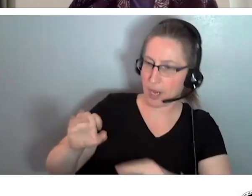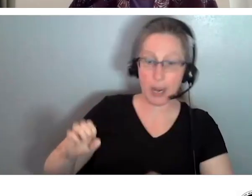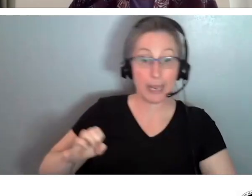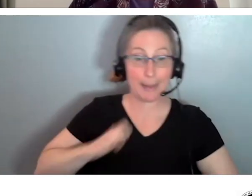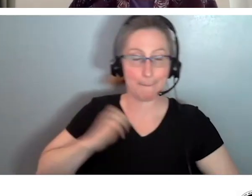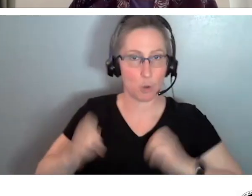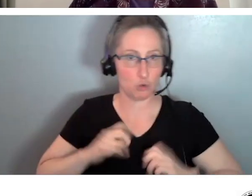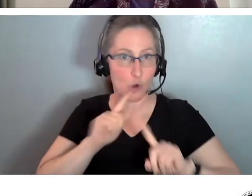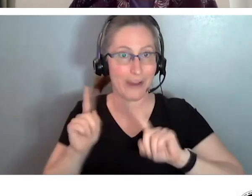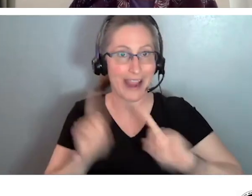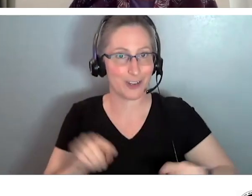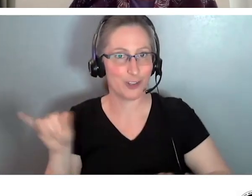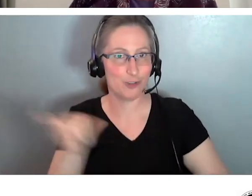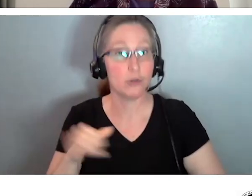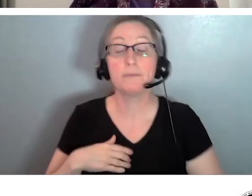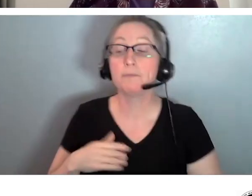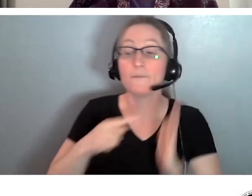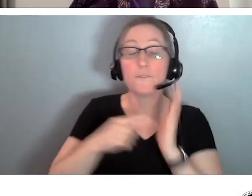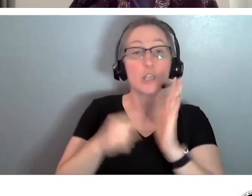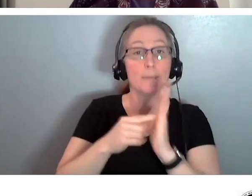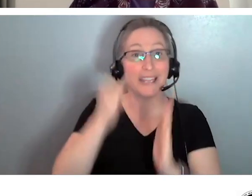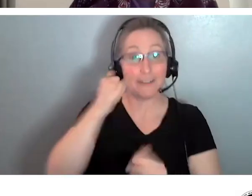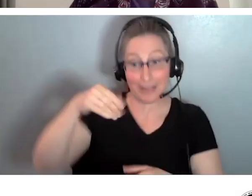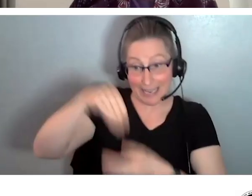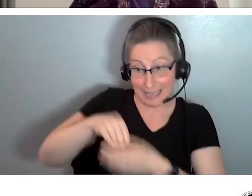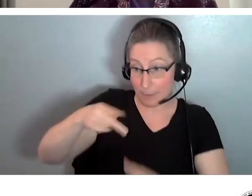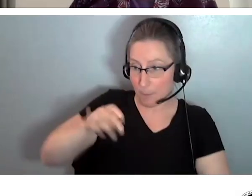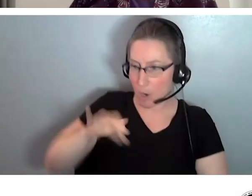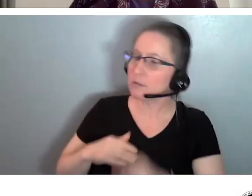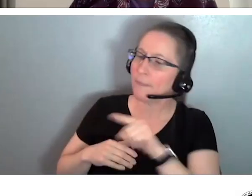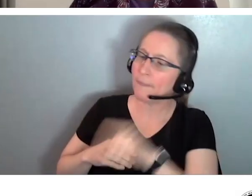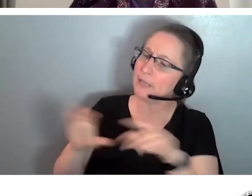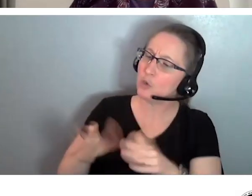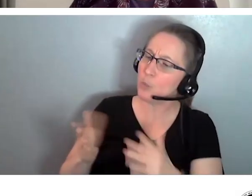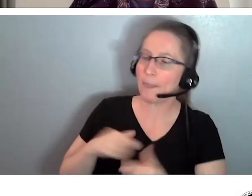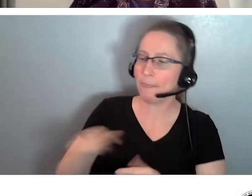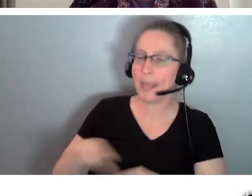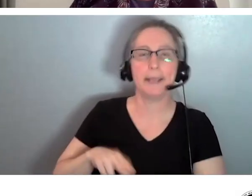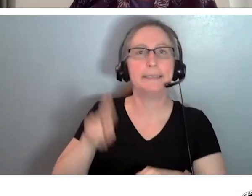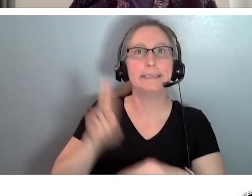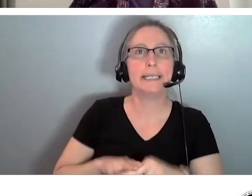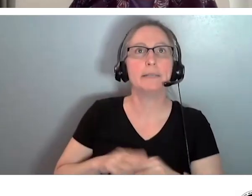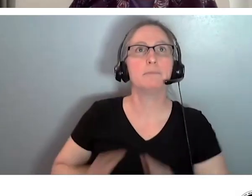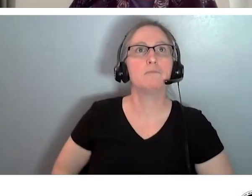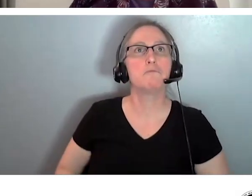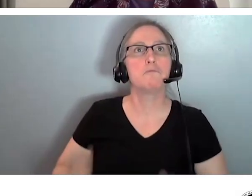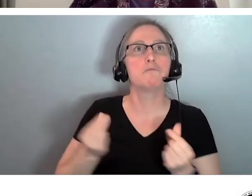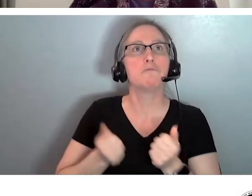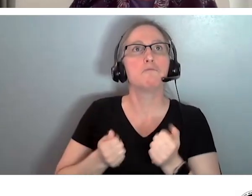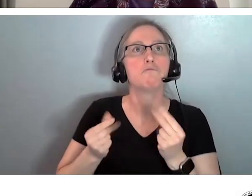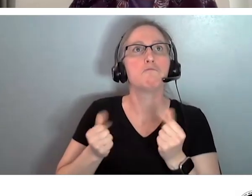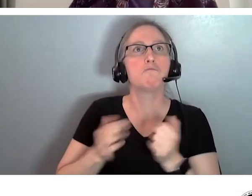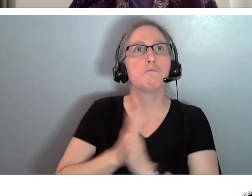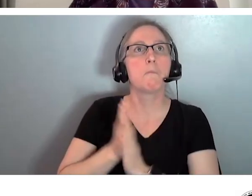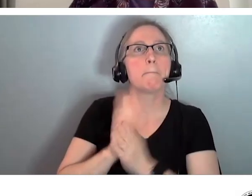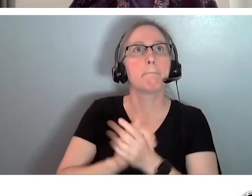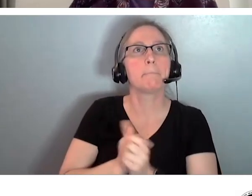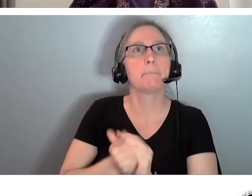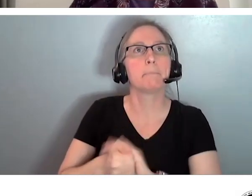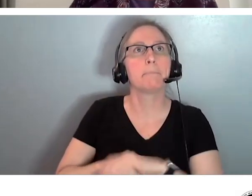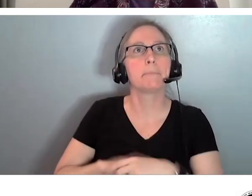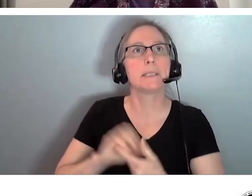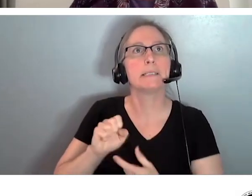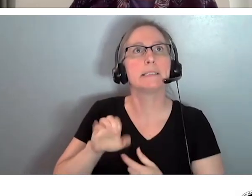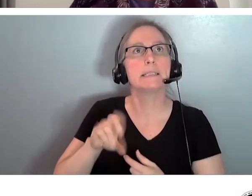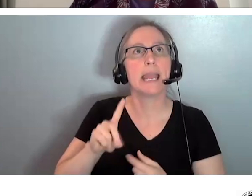emotional reactions. So if you're in the park, what did they do in the park? Did they sit and run sand across their hand for a